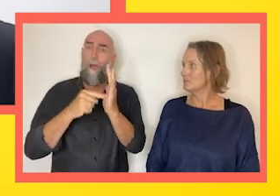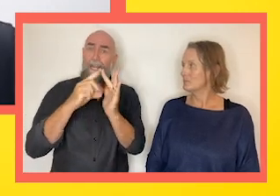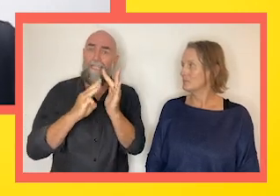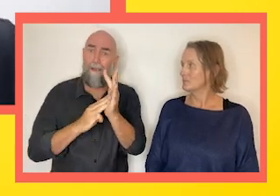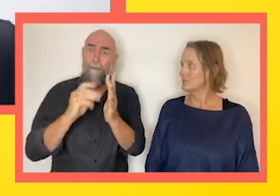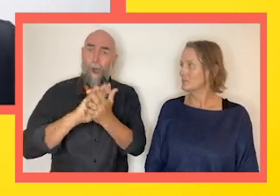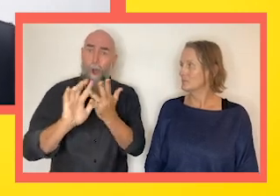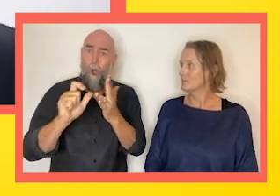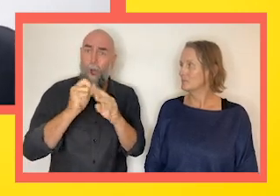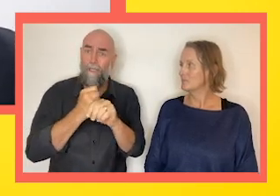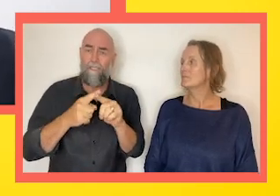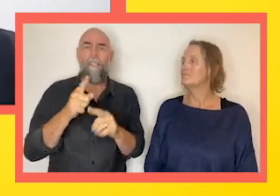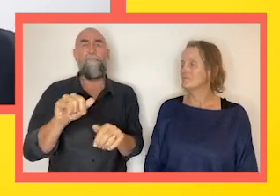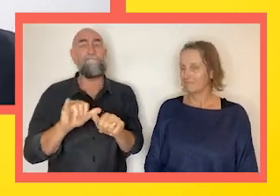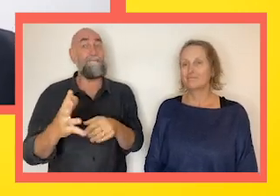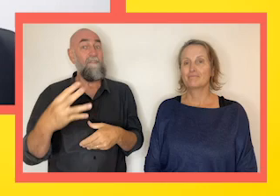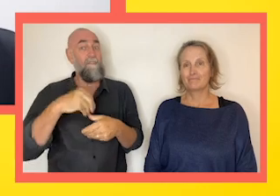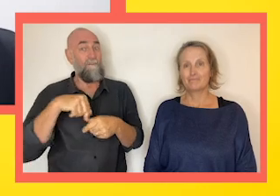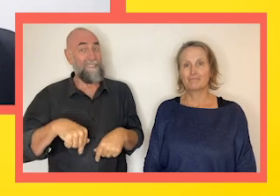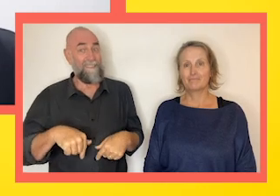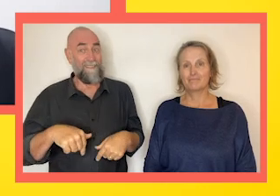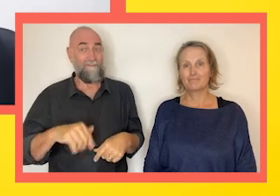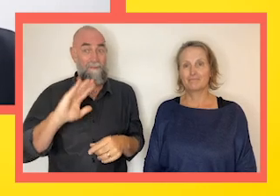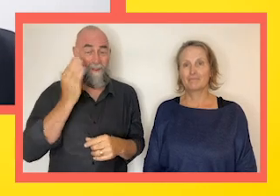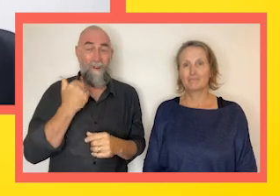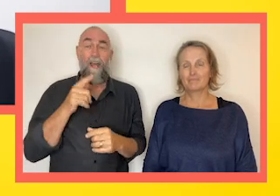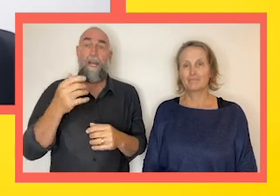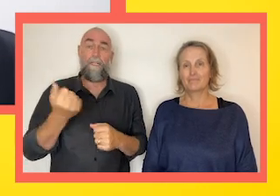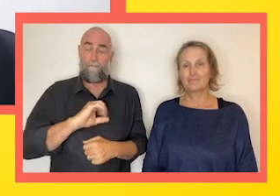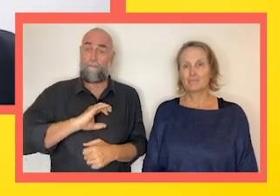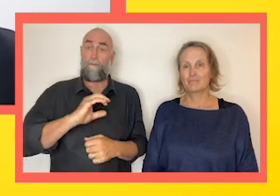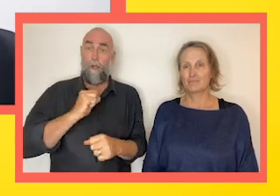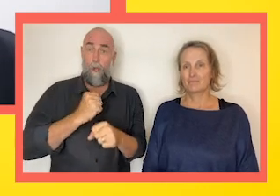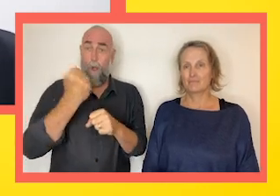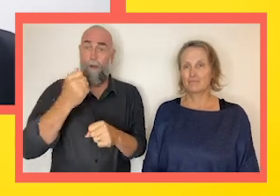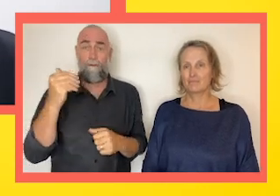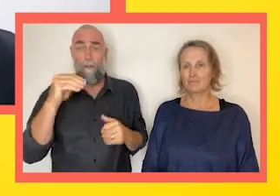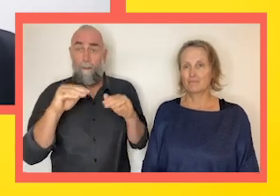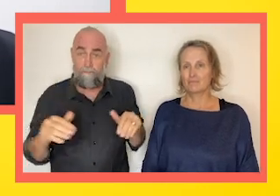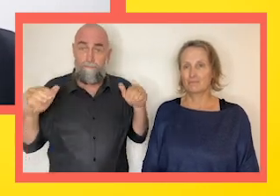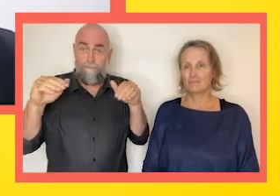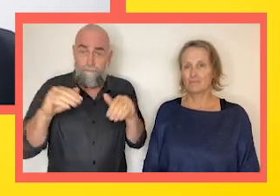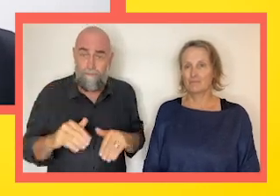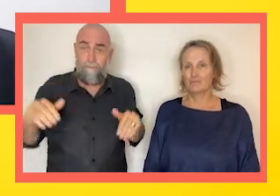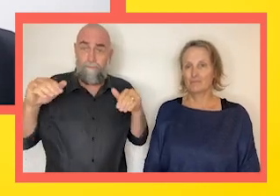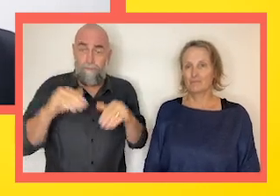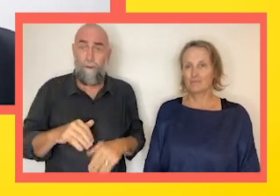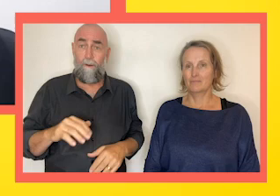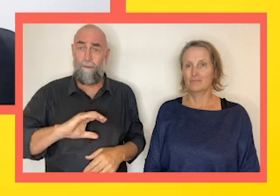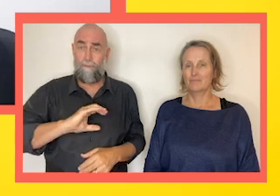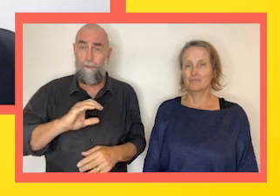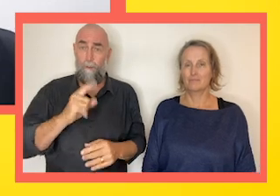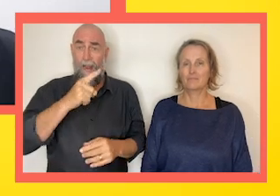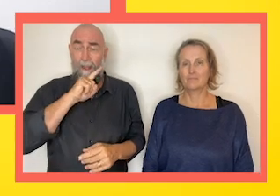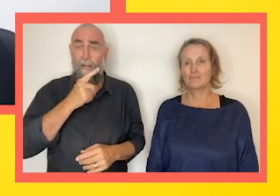Hodge, friend of the pod. He collected 3 gold medals, a gold medal in the S9 100-meter butterfly, a gold medal